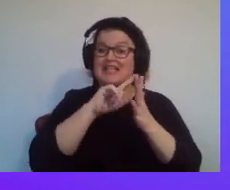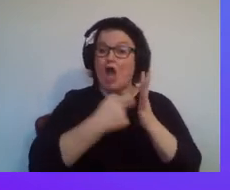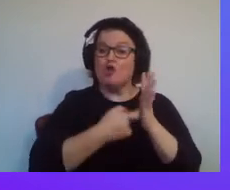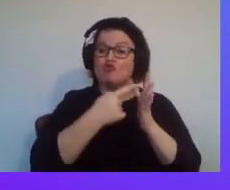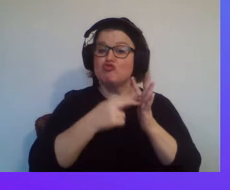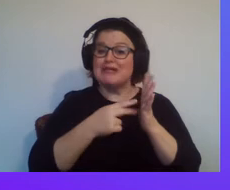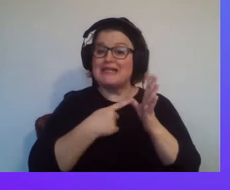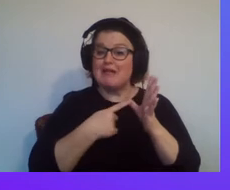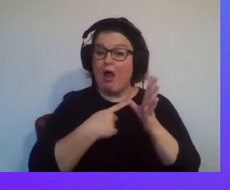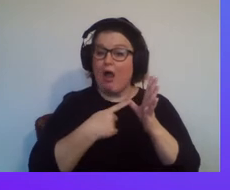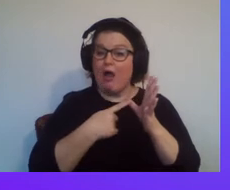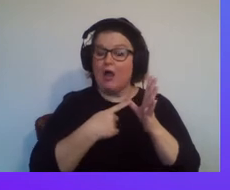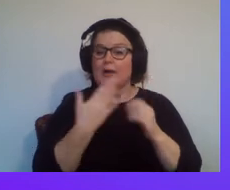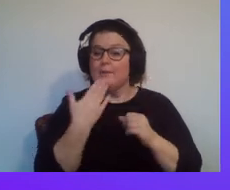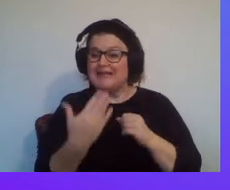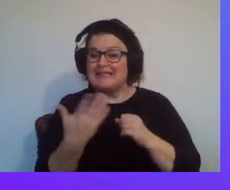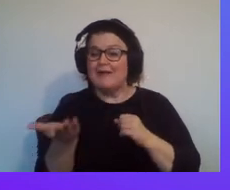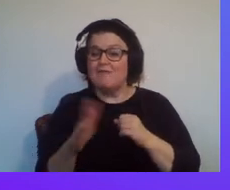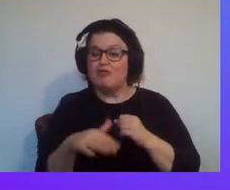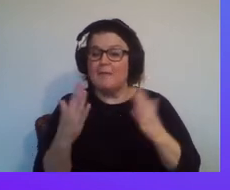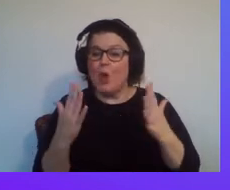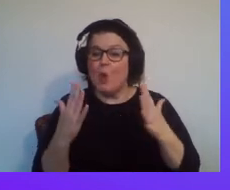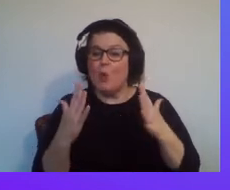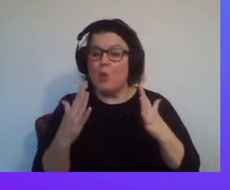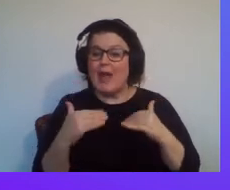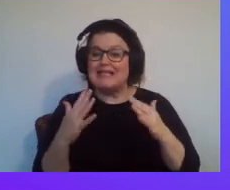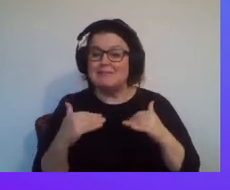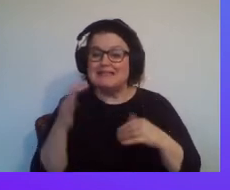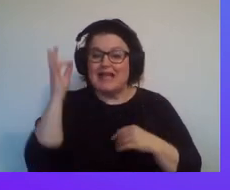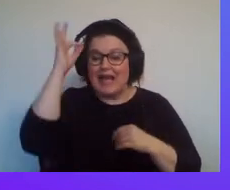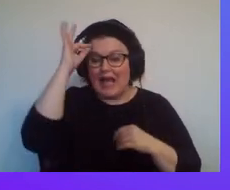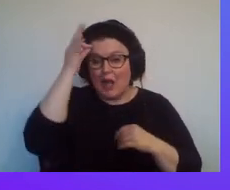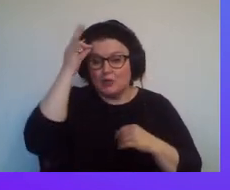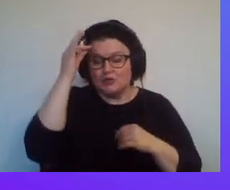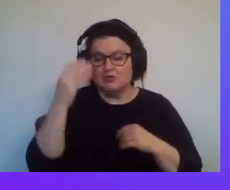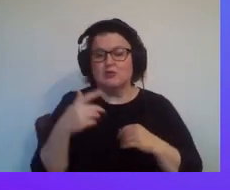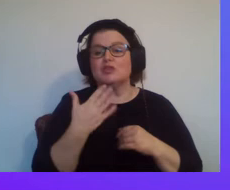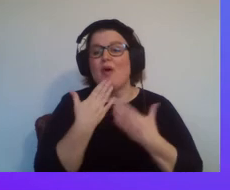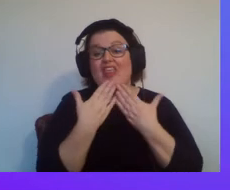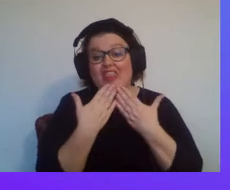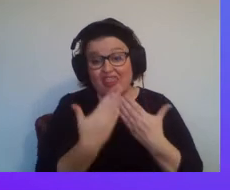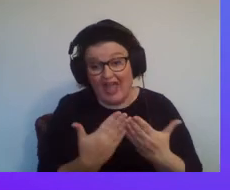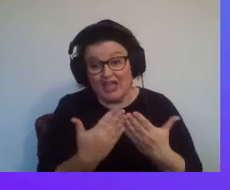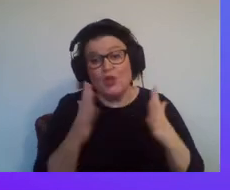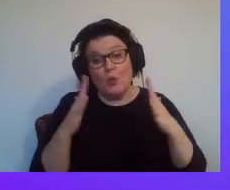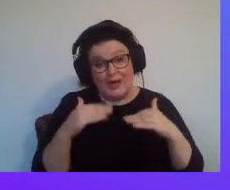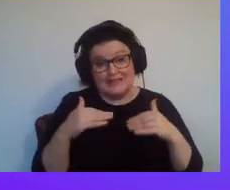leader, and its chief executive, Stuart, for getting this together so we can have this important